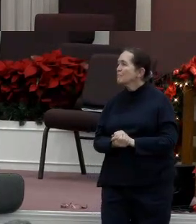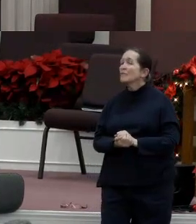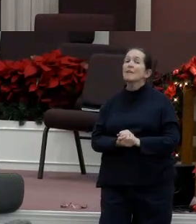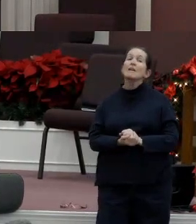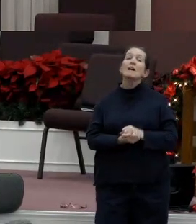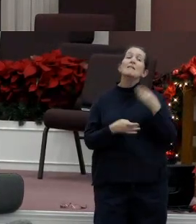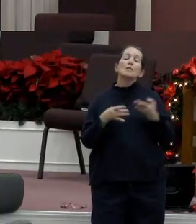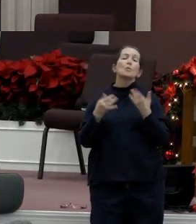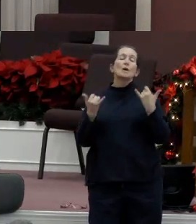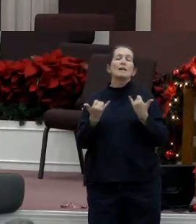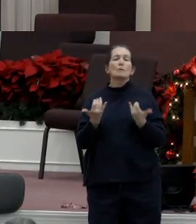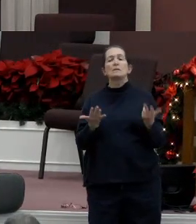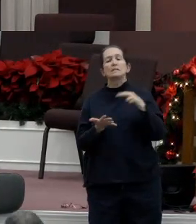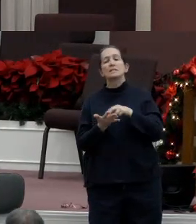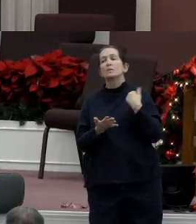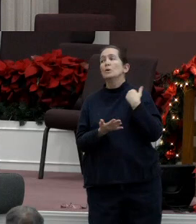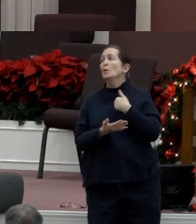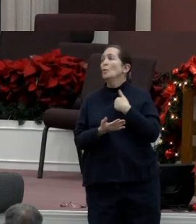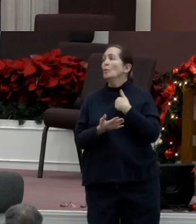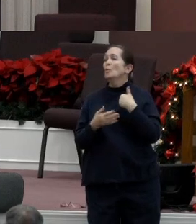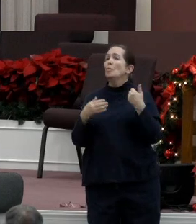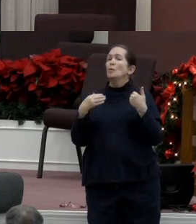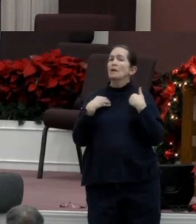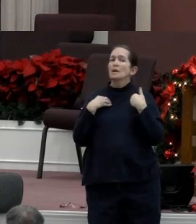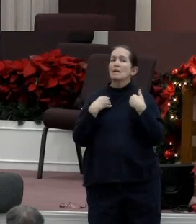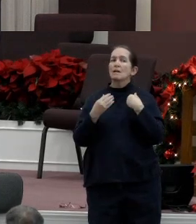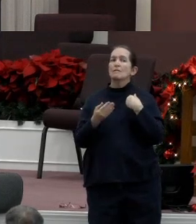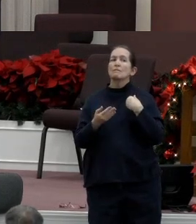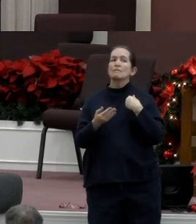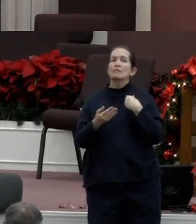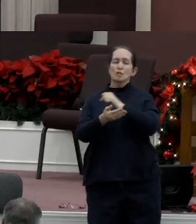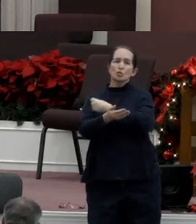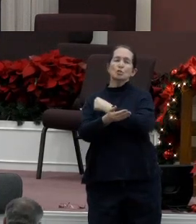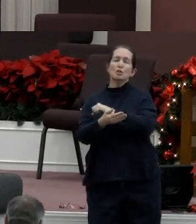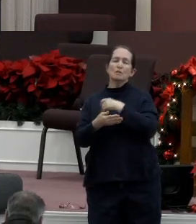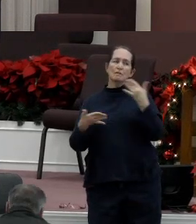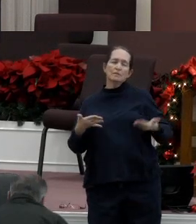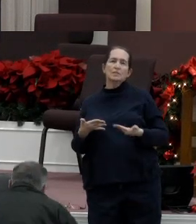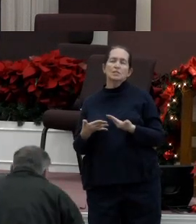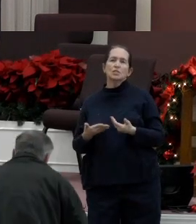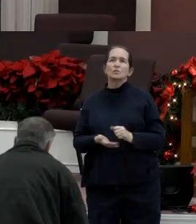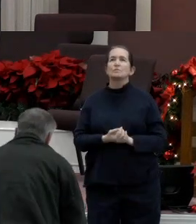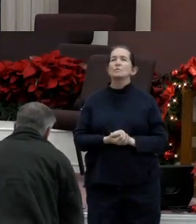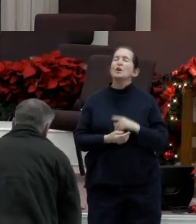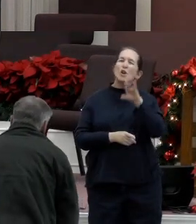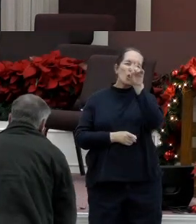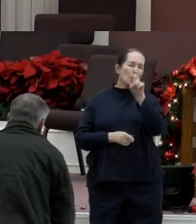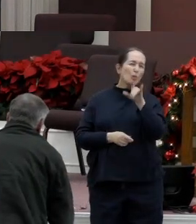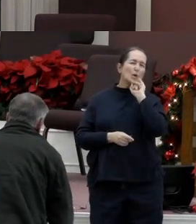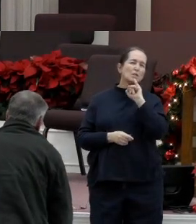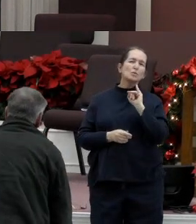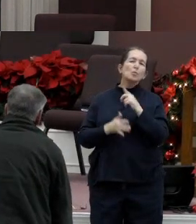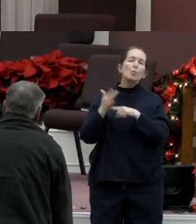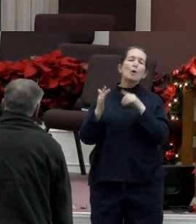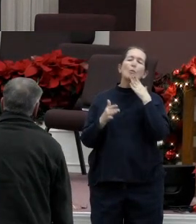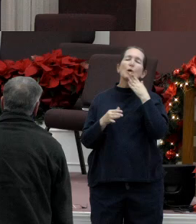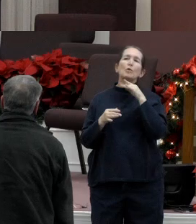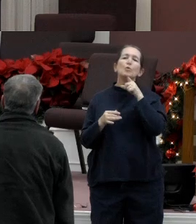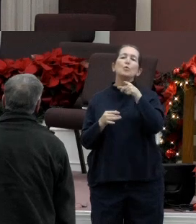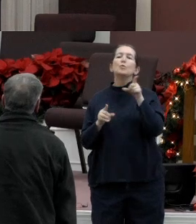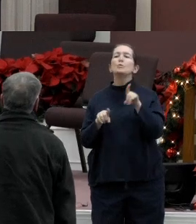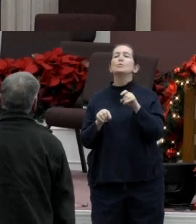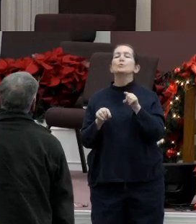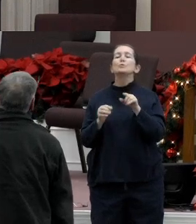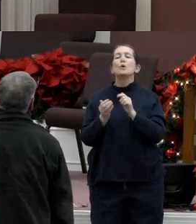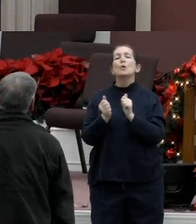invite you right now to stand. We are going to have a song of invitation. The question is, what will you do with